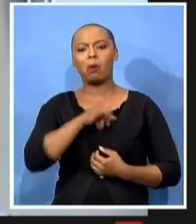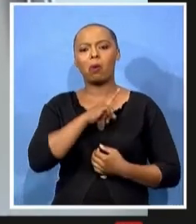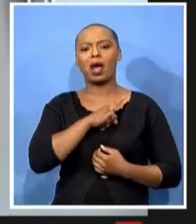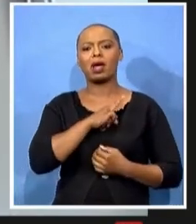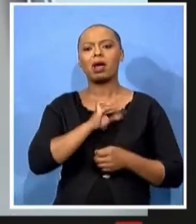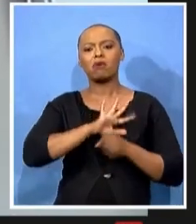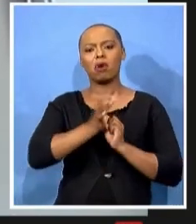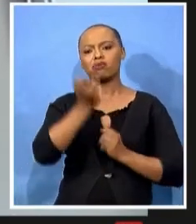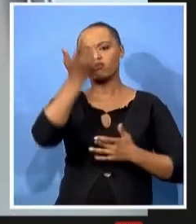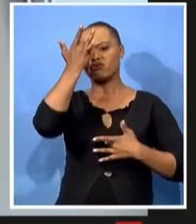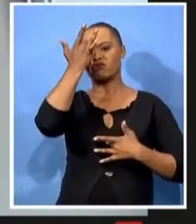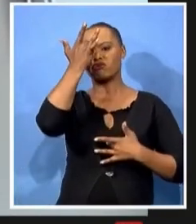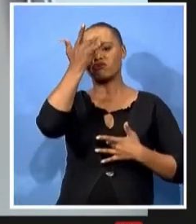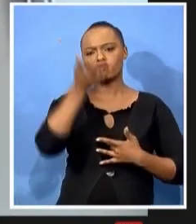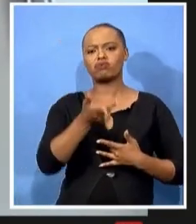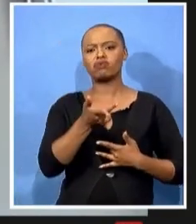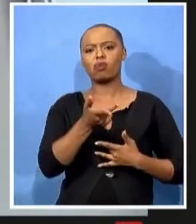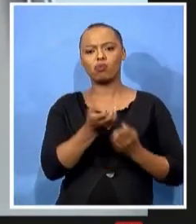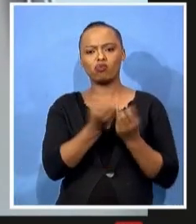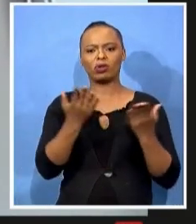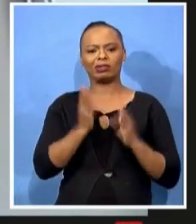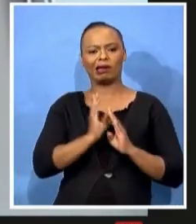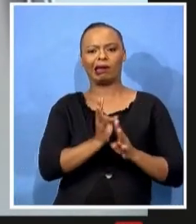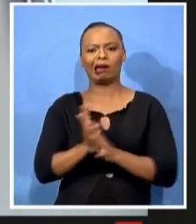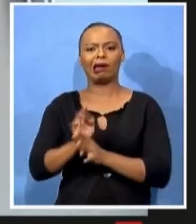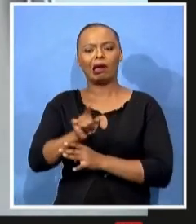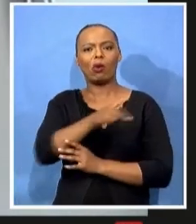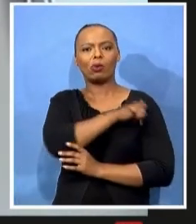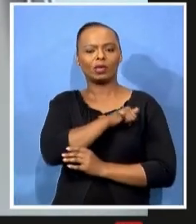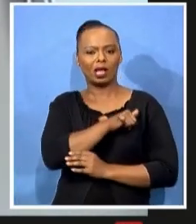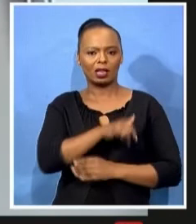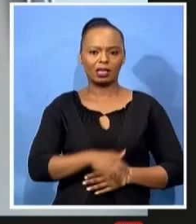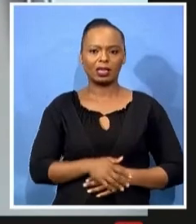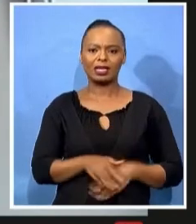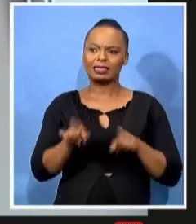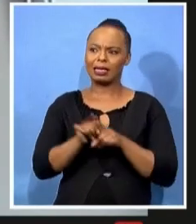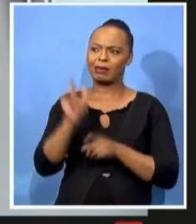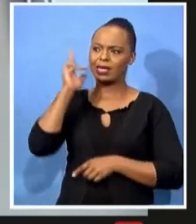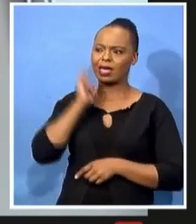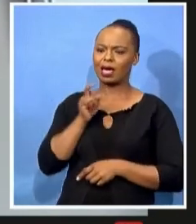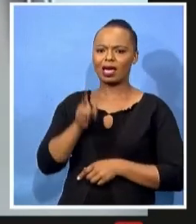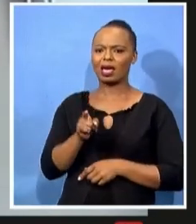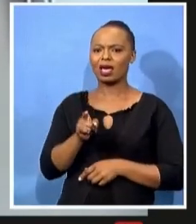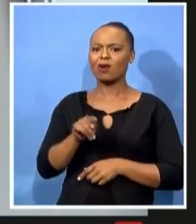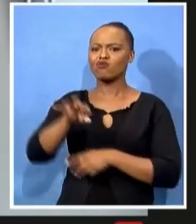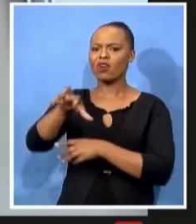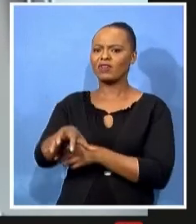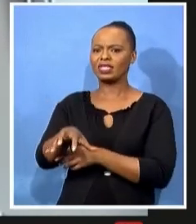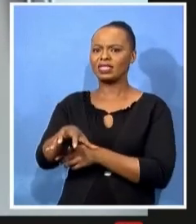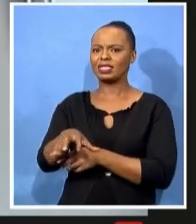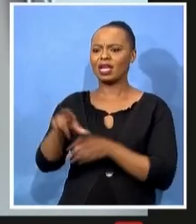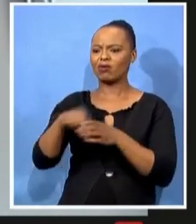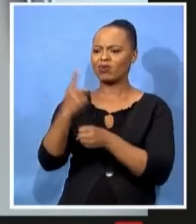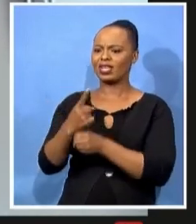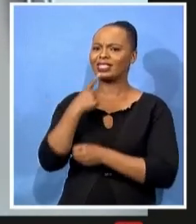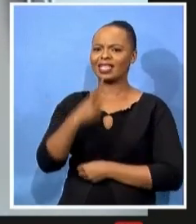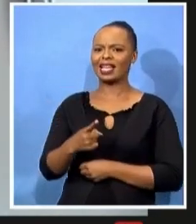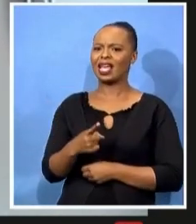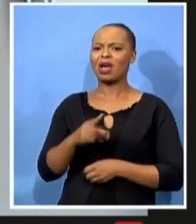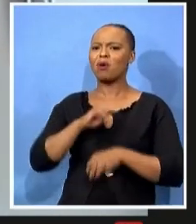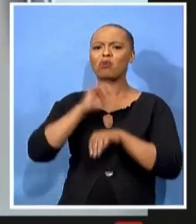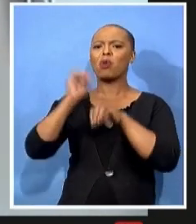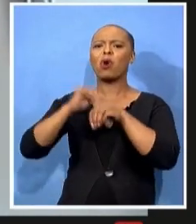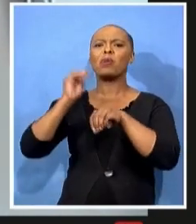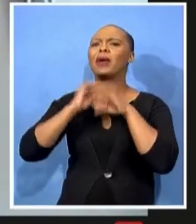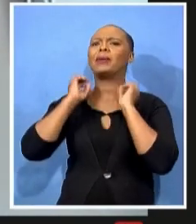And then we hear from the provinces that there's no crisis. There is a crisis. There is a crisis. Dr. Jacobs